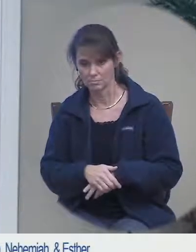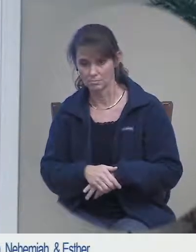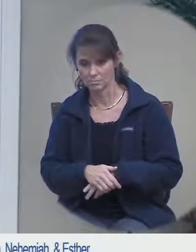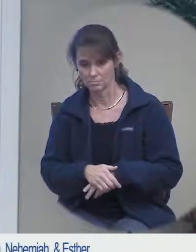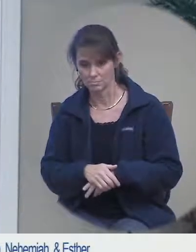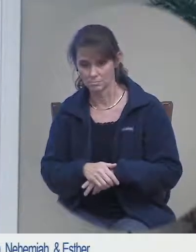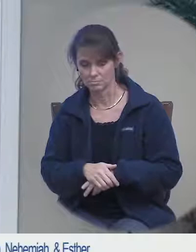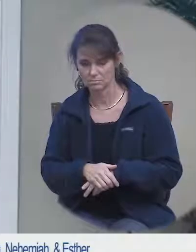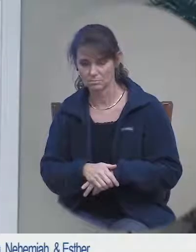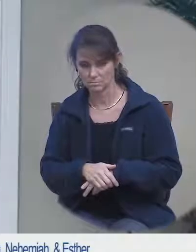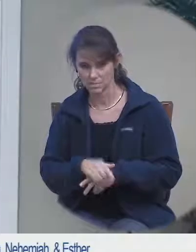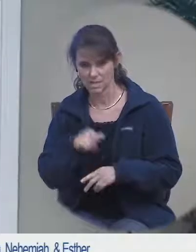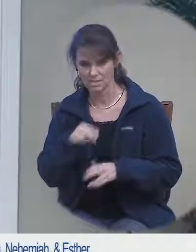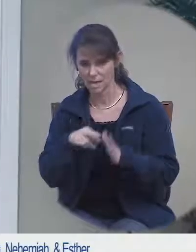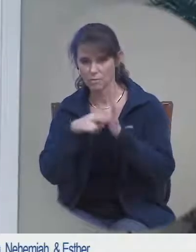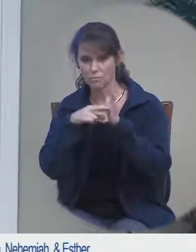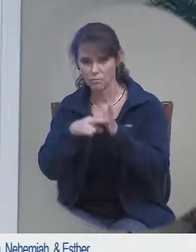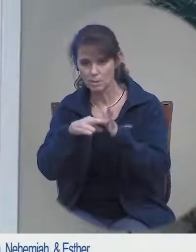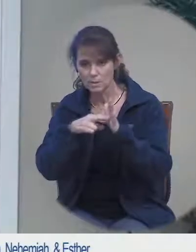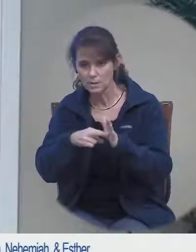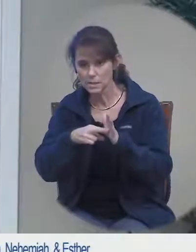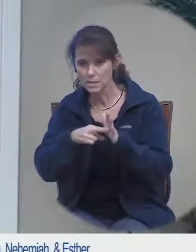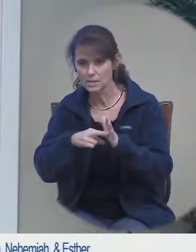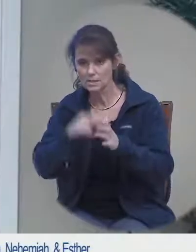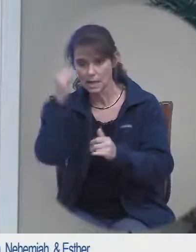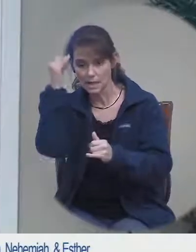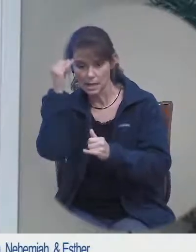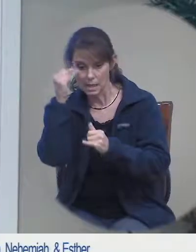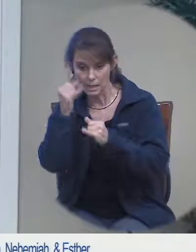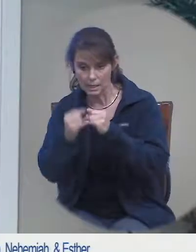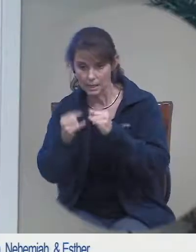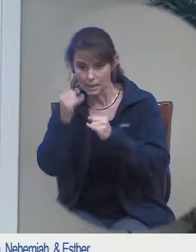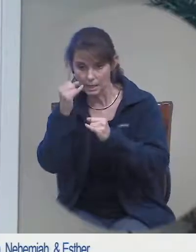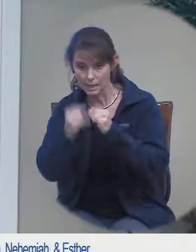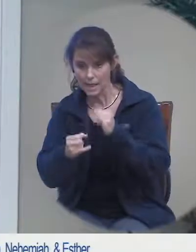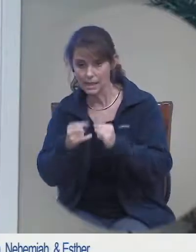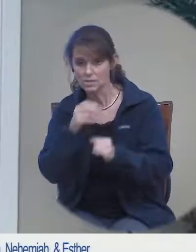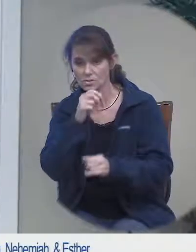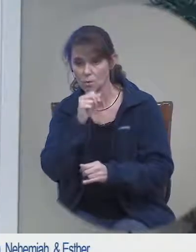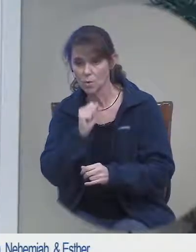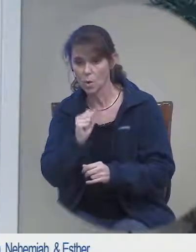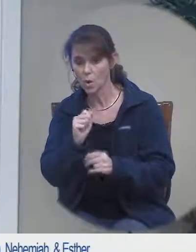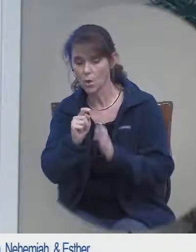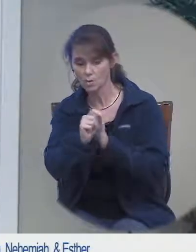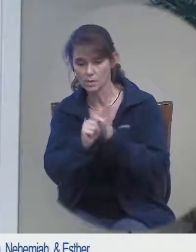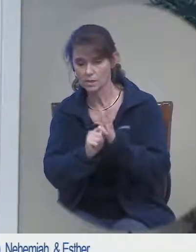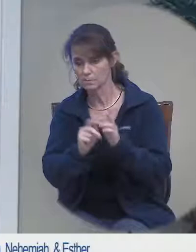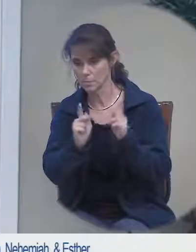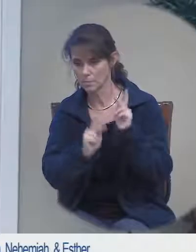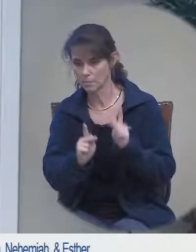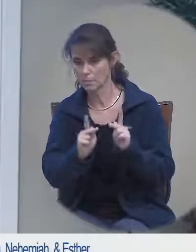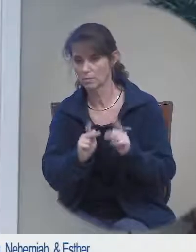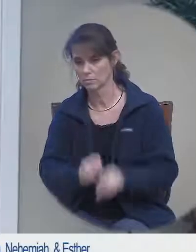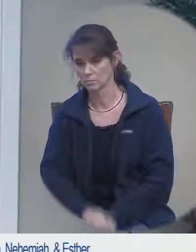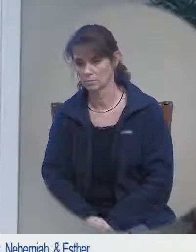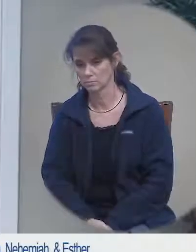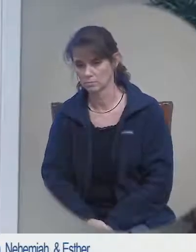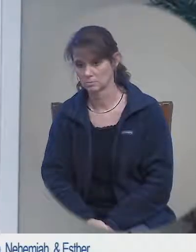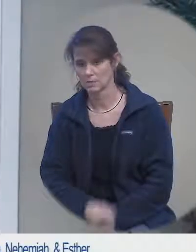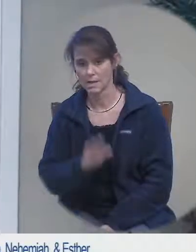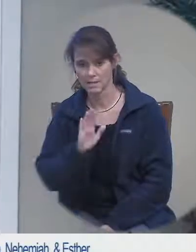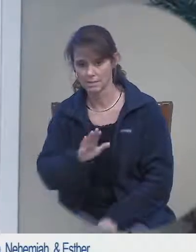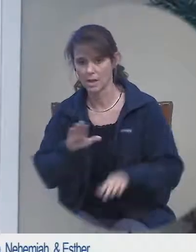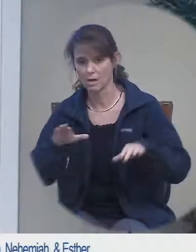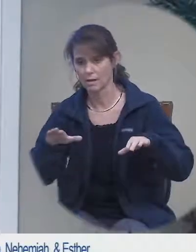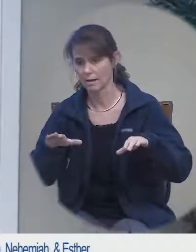Gospels. So this represents the last we have read of the Old Testament people's actions. The second thing I want us to